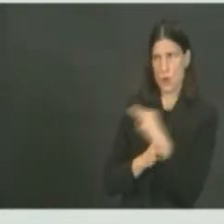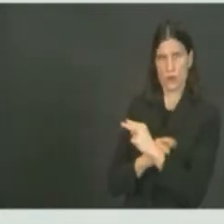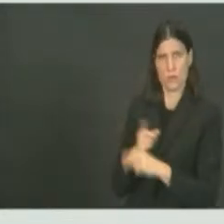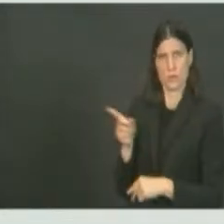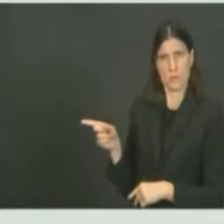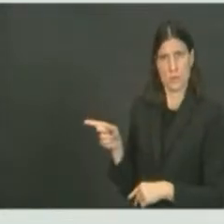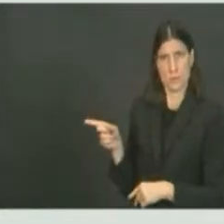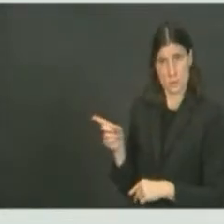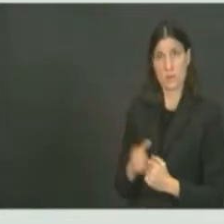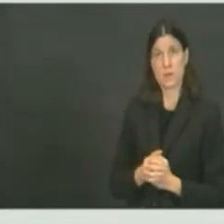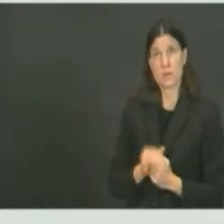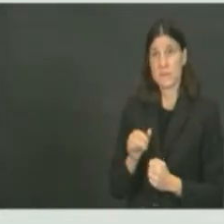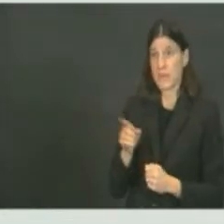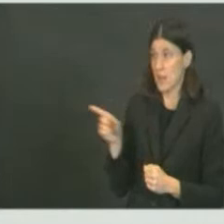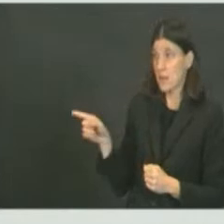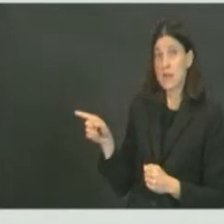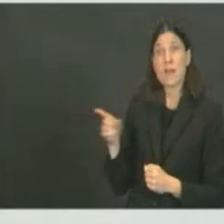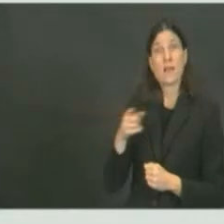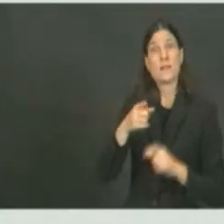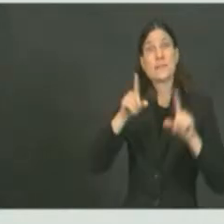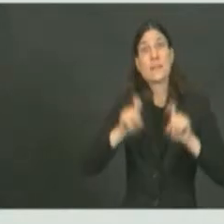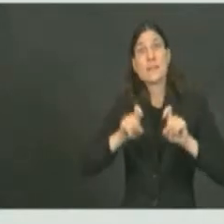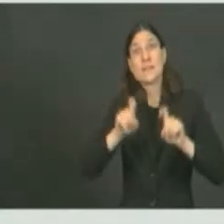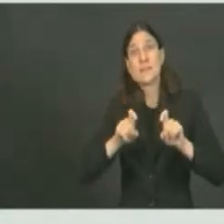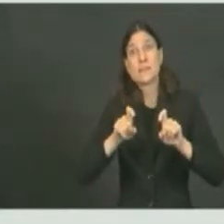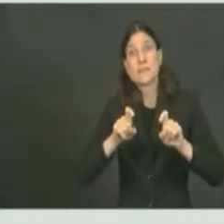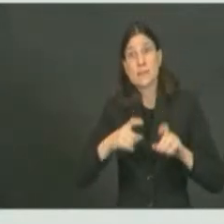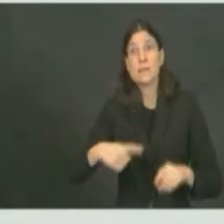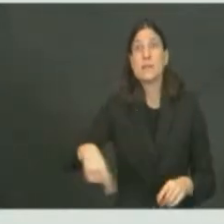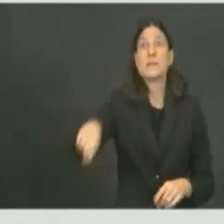yourself tested twice between now and the end of the year.